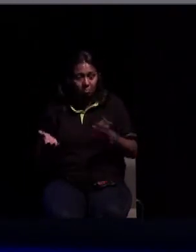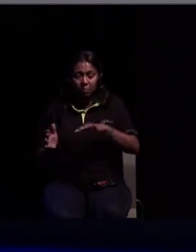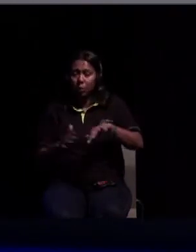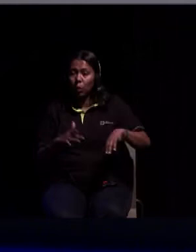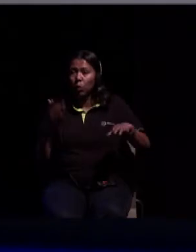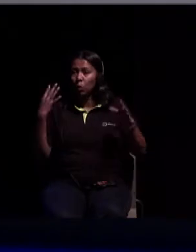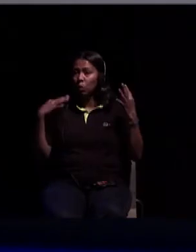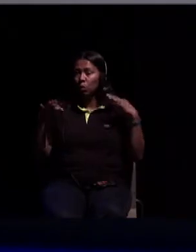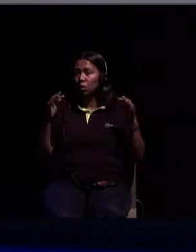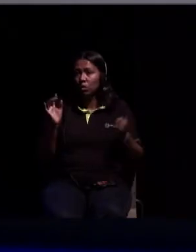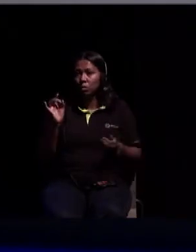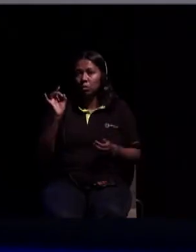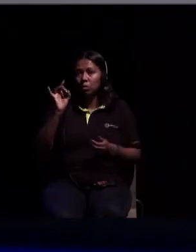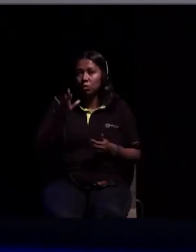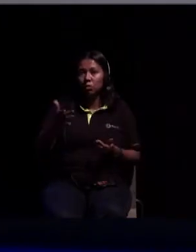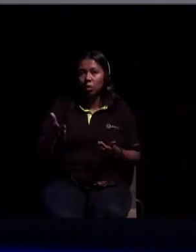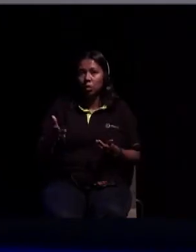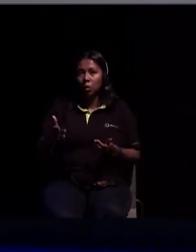elite